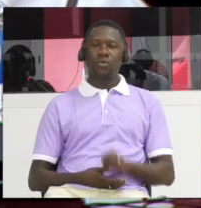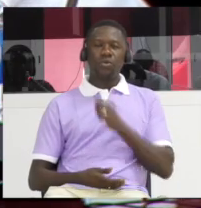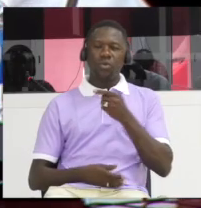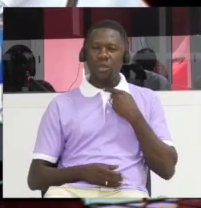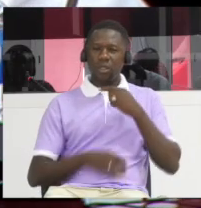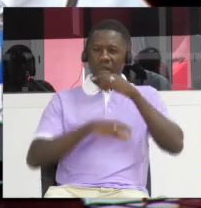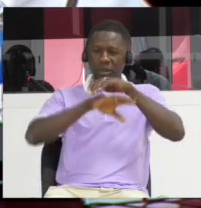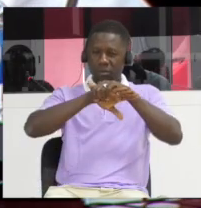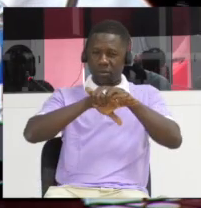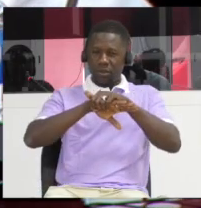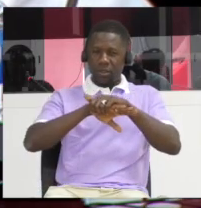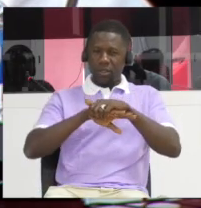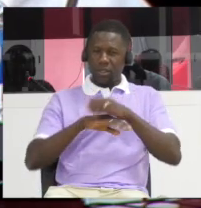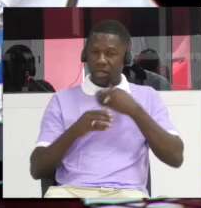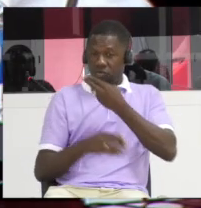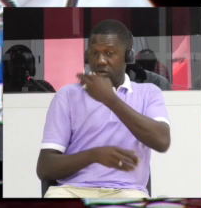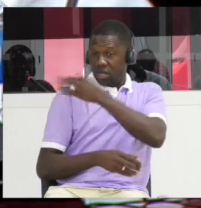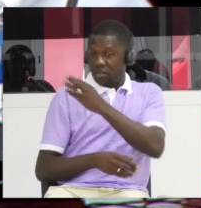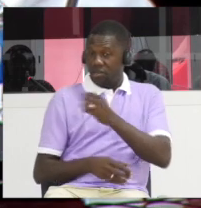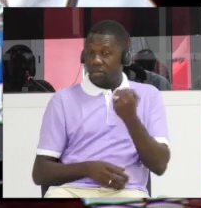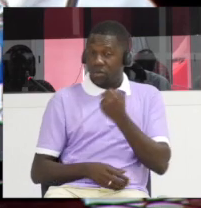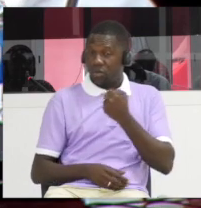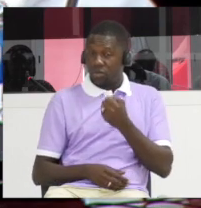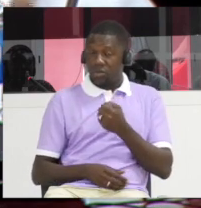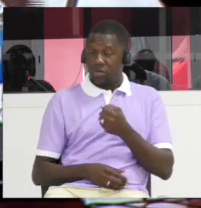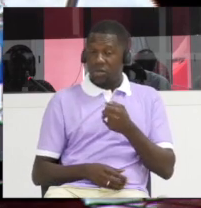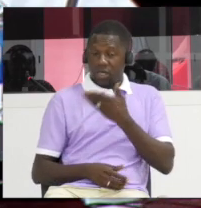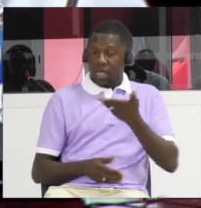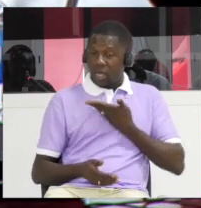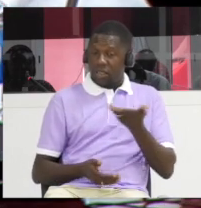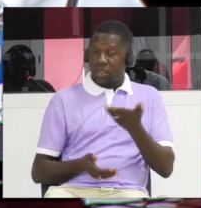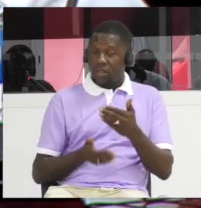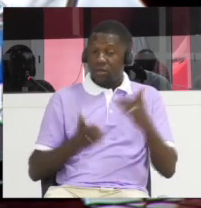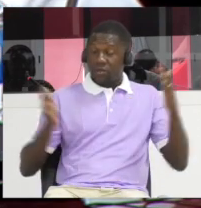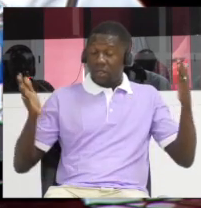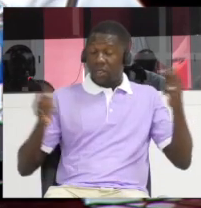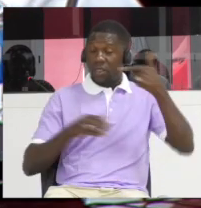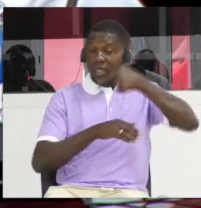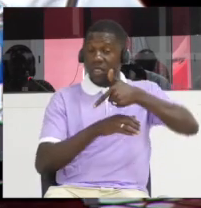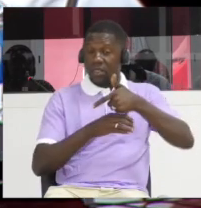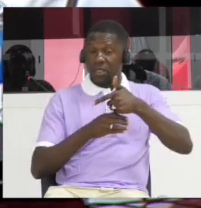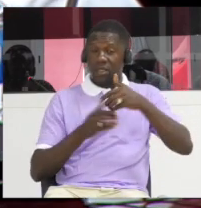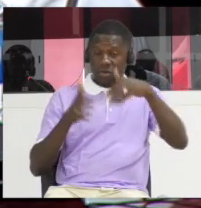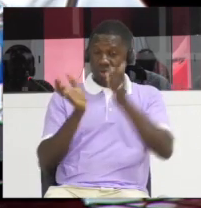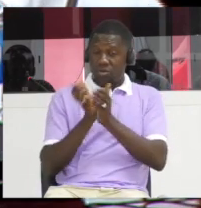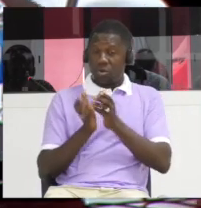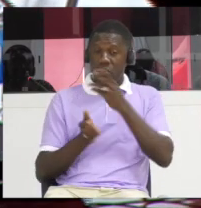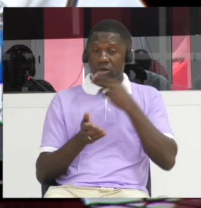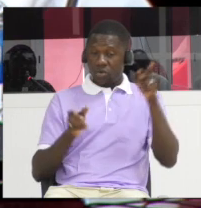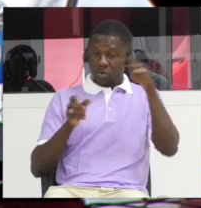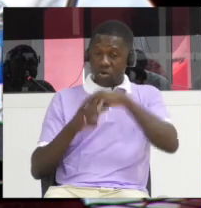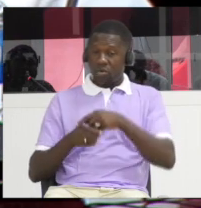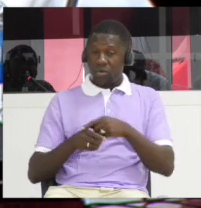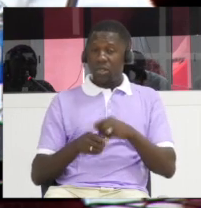So the British had to leave because suddenly there's a huge influx of Nigerians who were